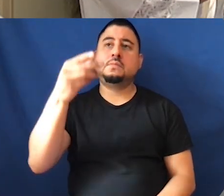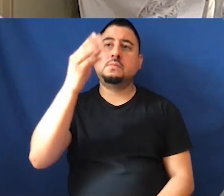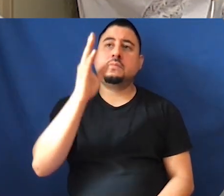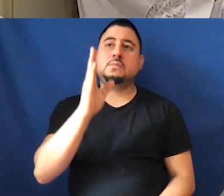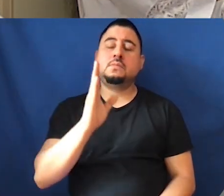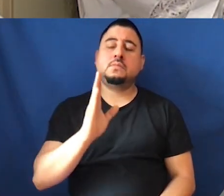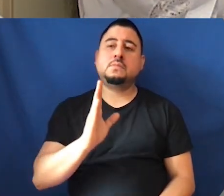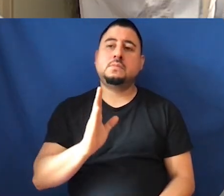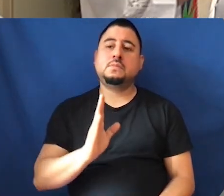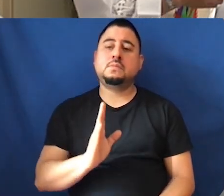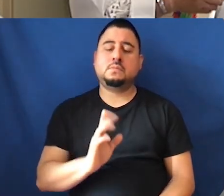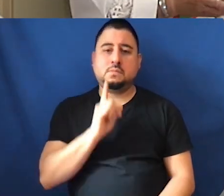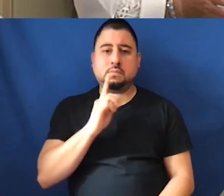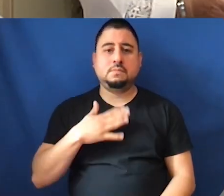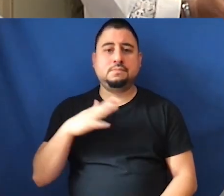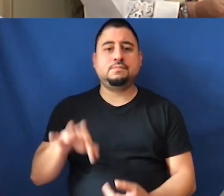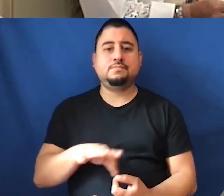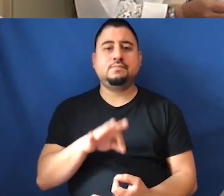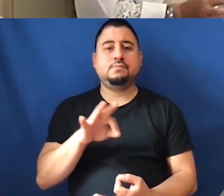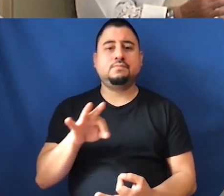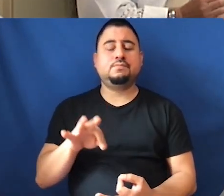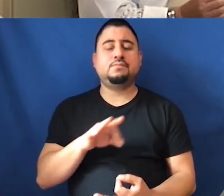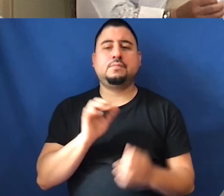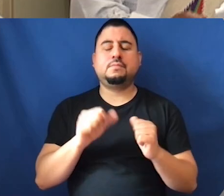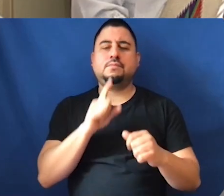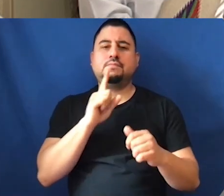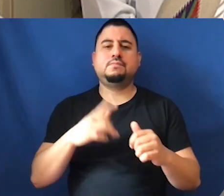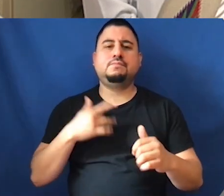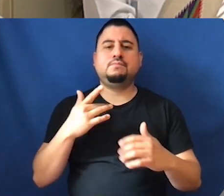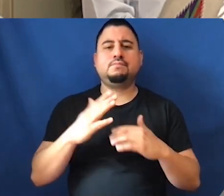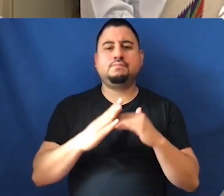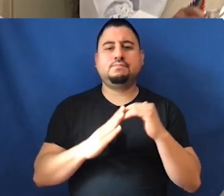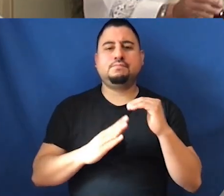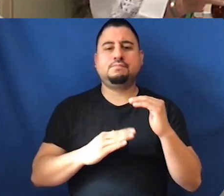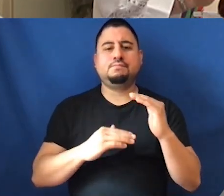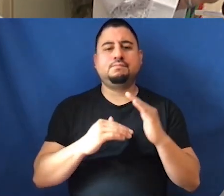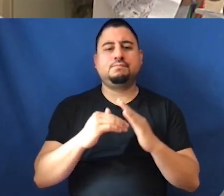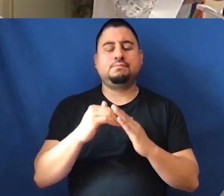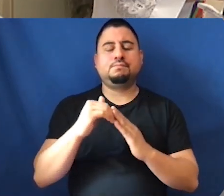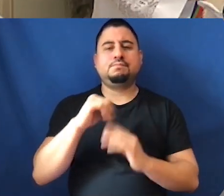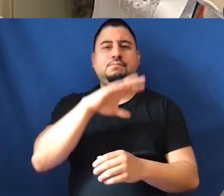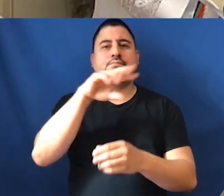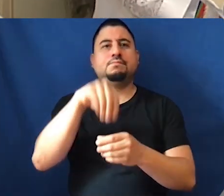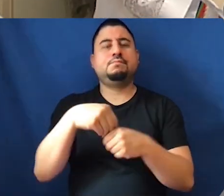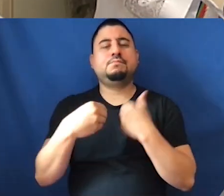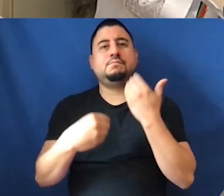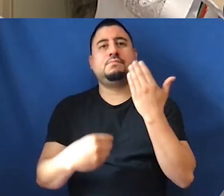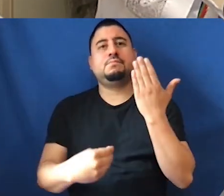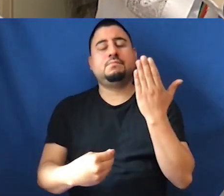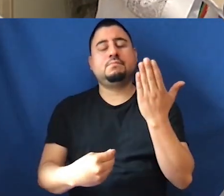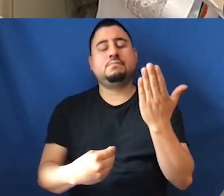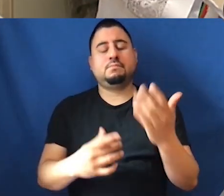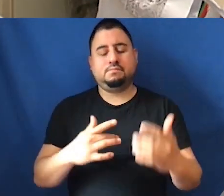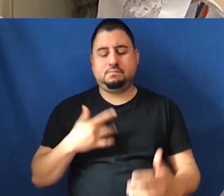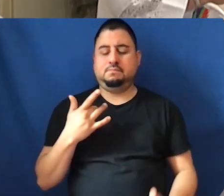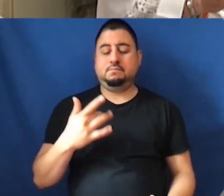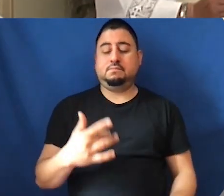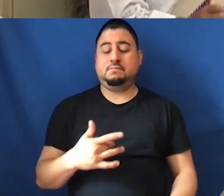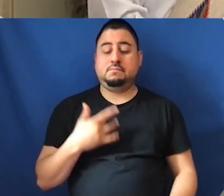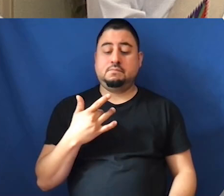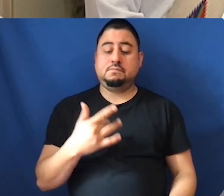My soul at rest, in him comes